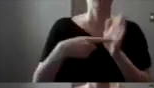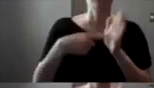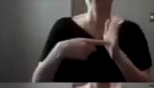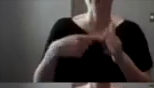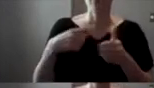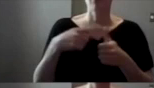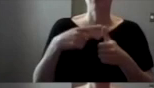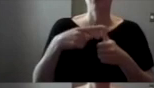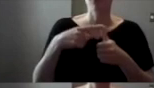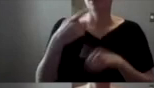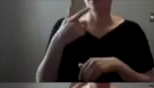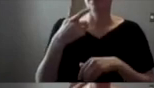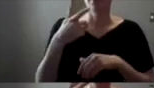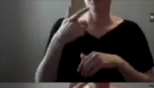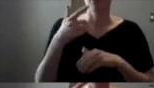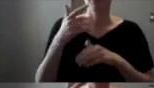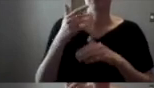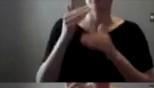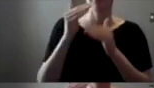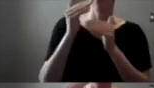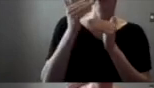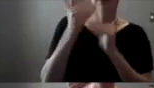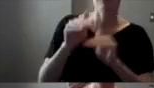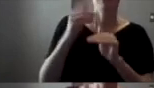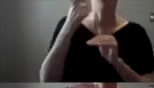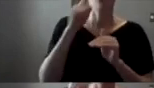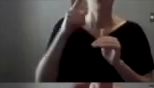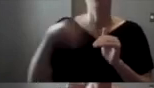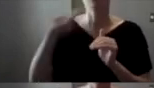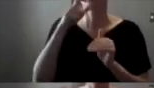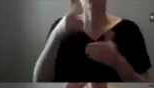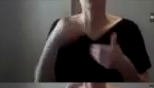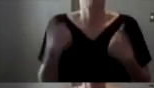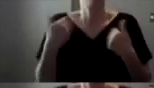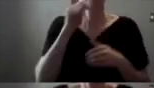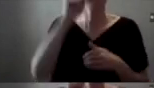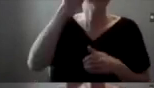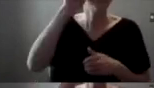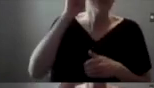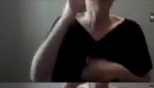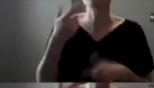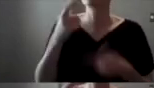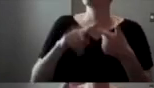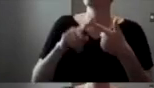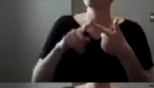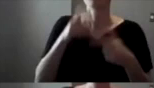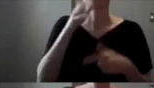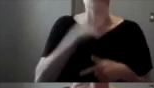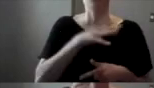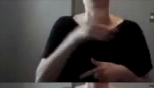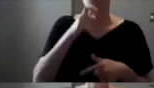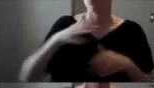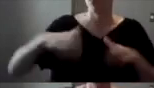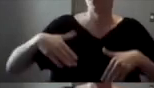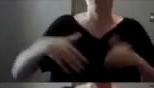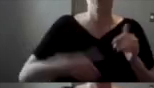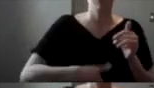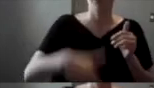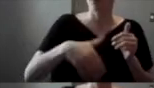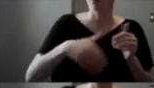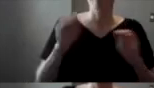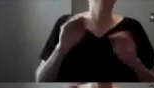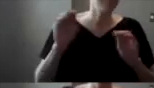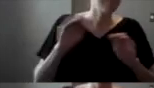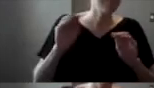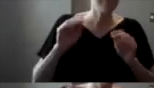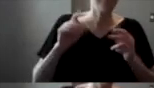restriction for adolescents, not being allowed to use, women who've not had at least one child, women who are not